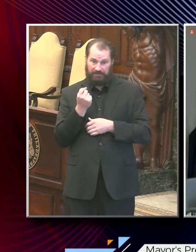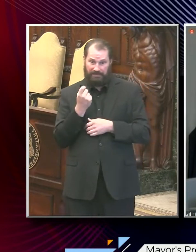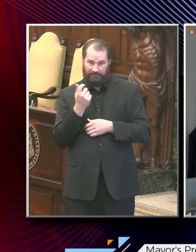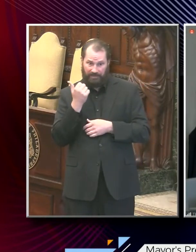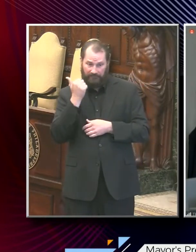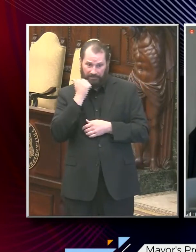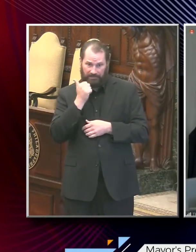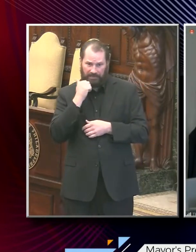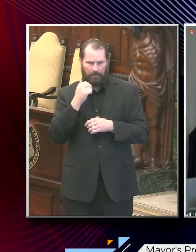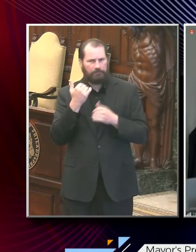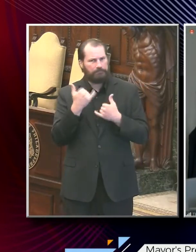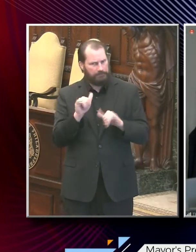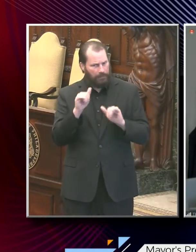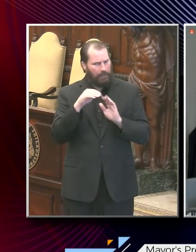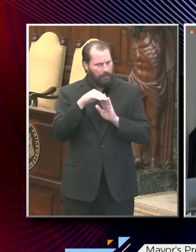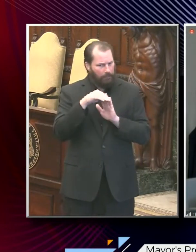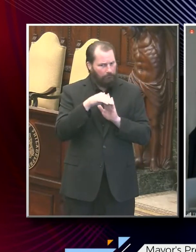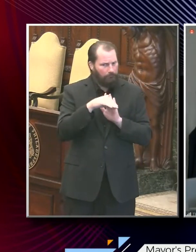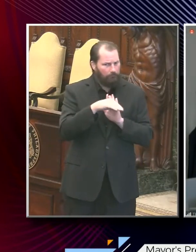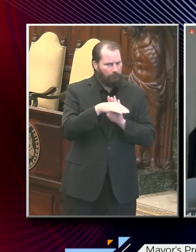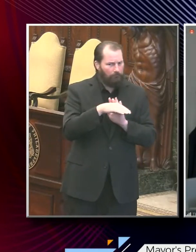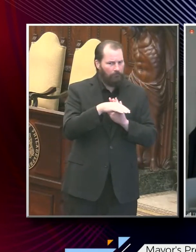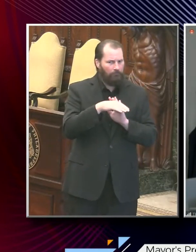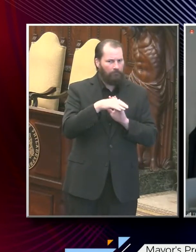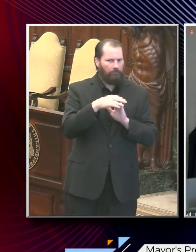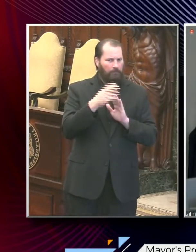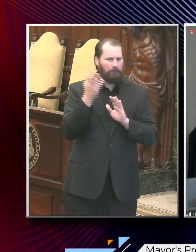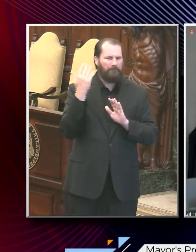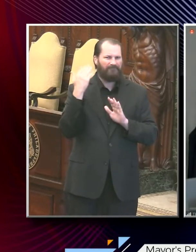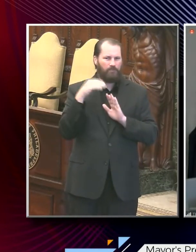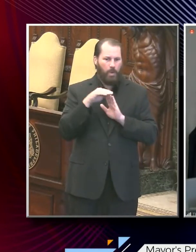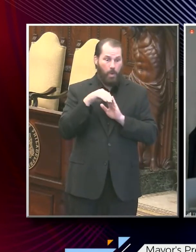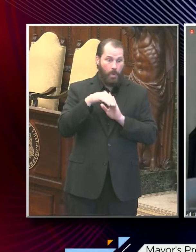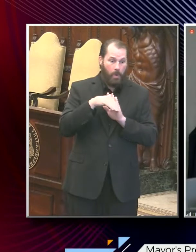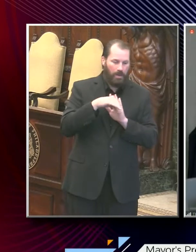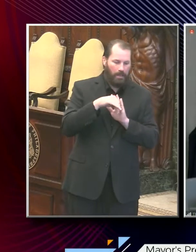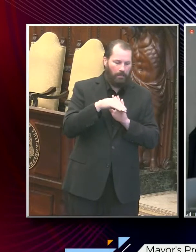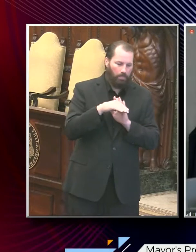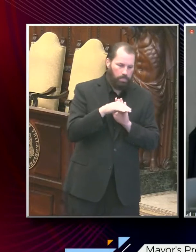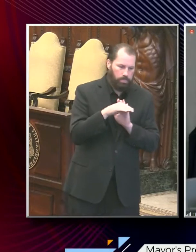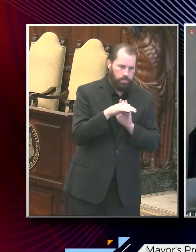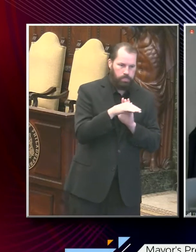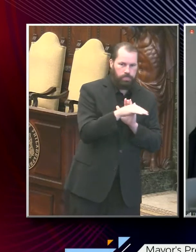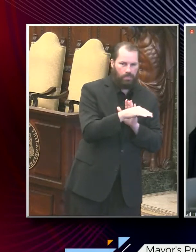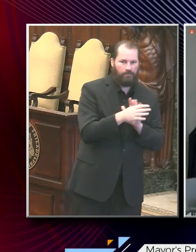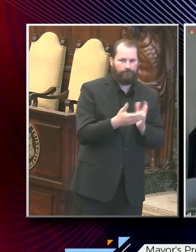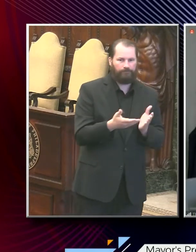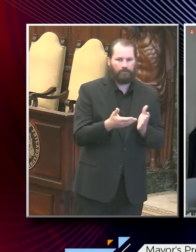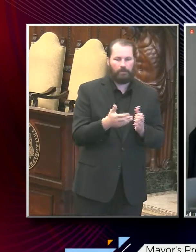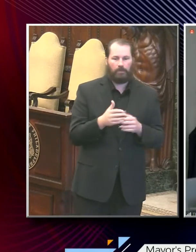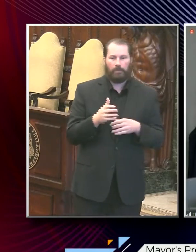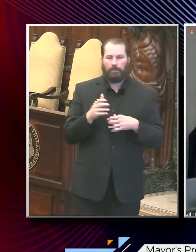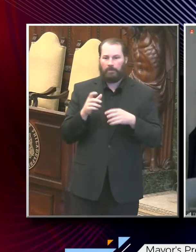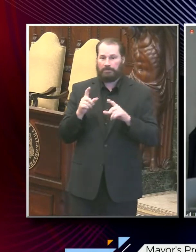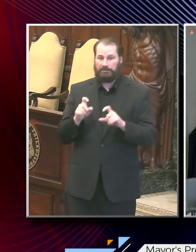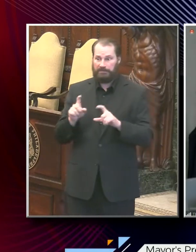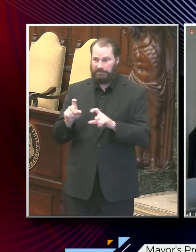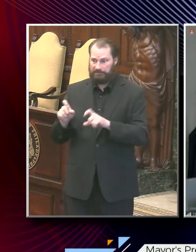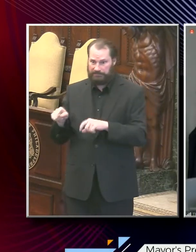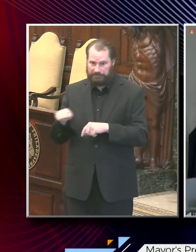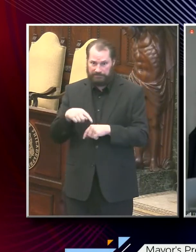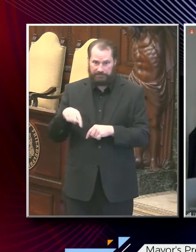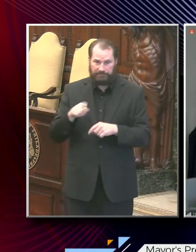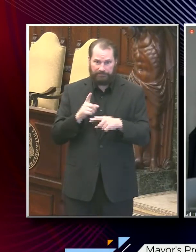doing before, but it's falling just slightly. The number of people who are tested who then test positive, that percent is about 5%